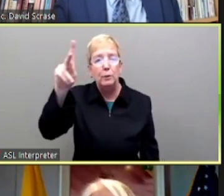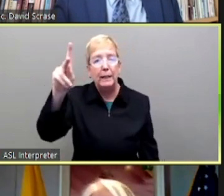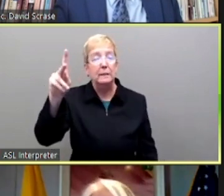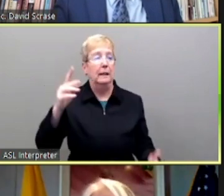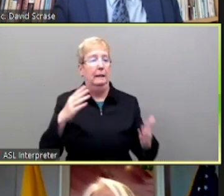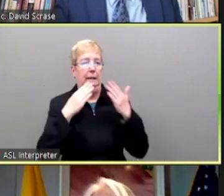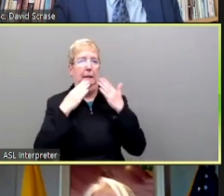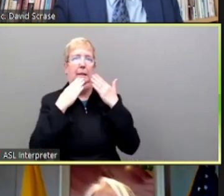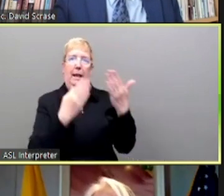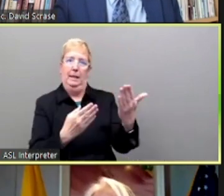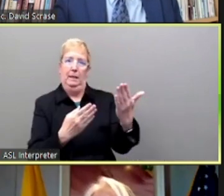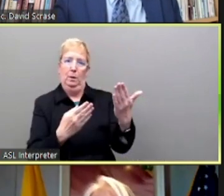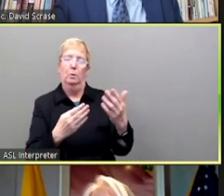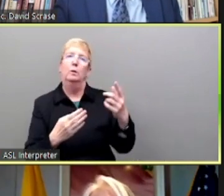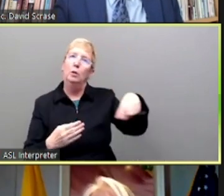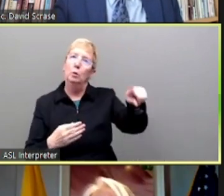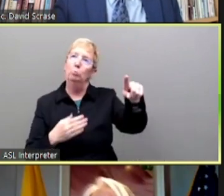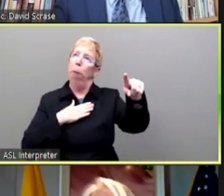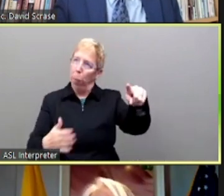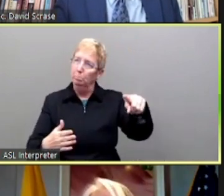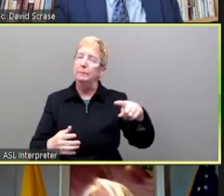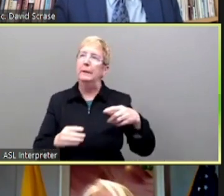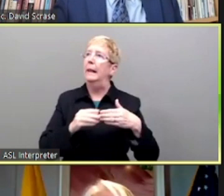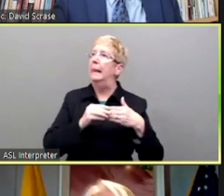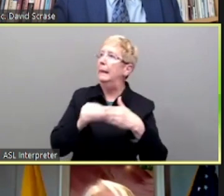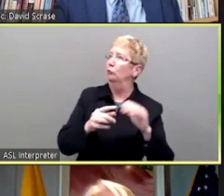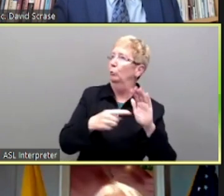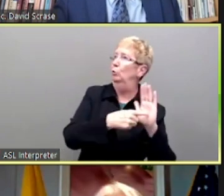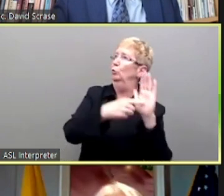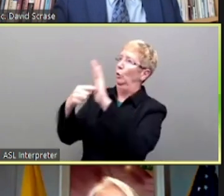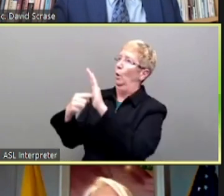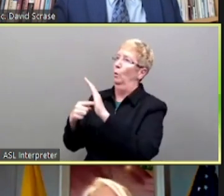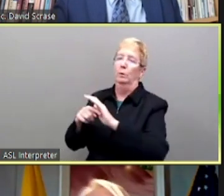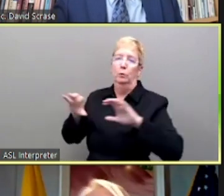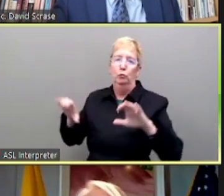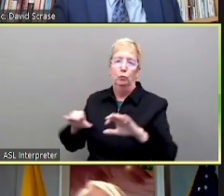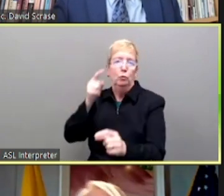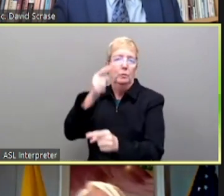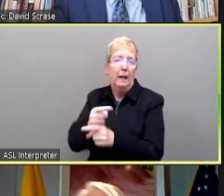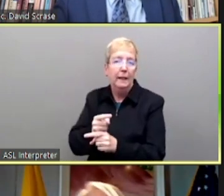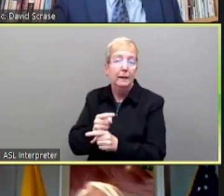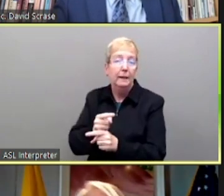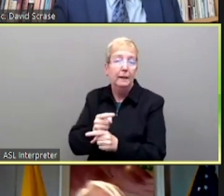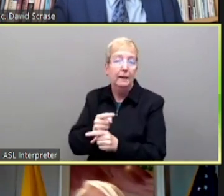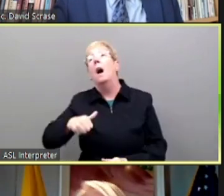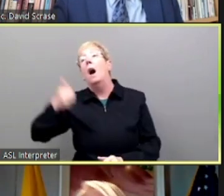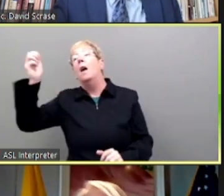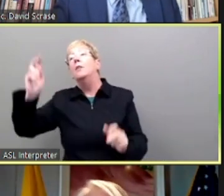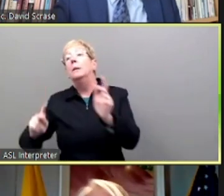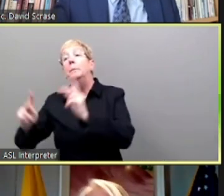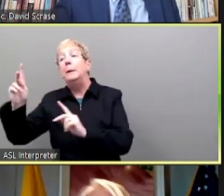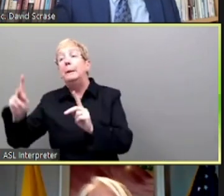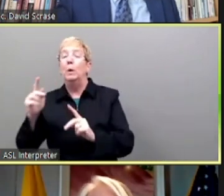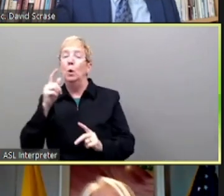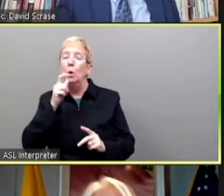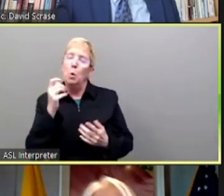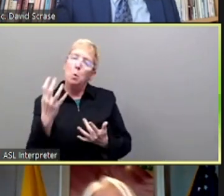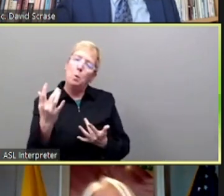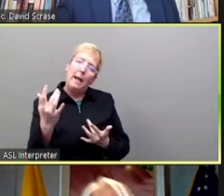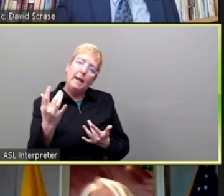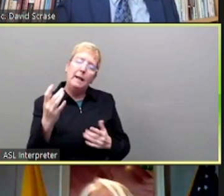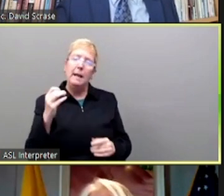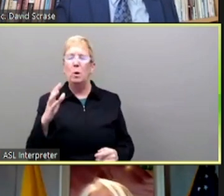leadership. But for everyone else, for whatever reason, have waited, have believed that there were enough